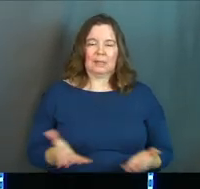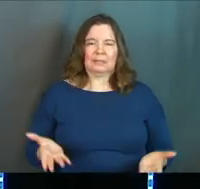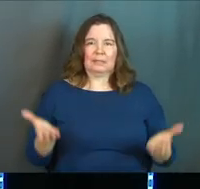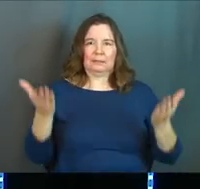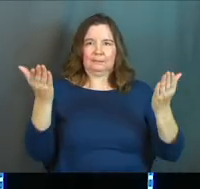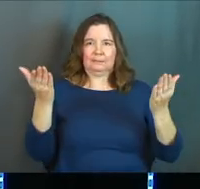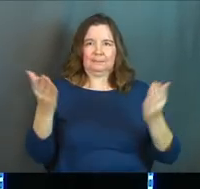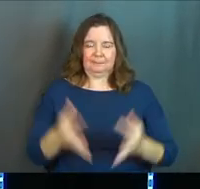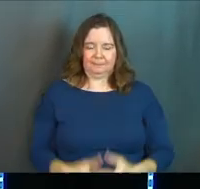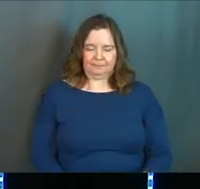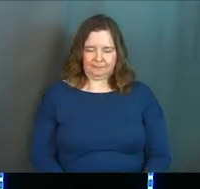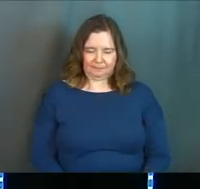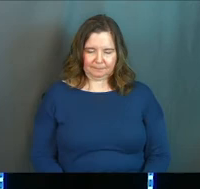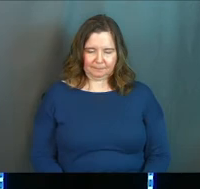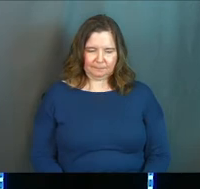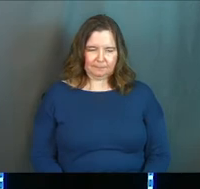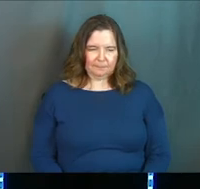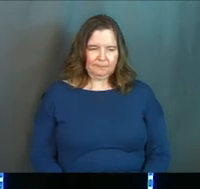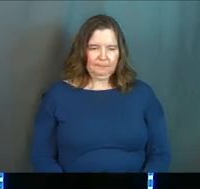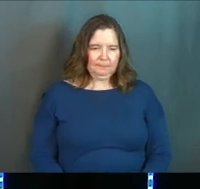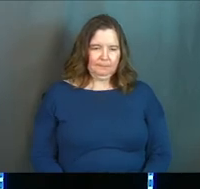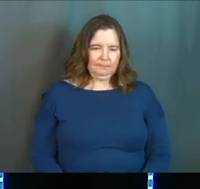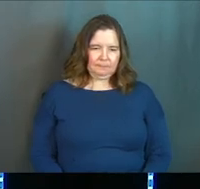Let's stand.